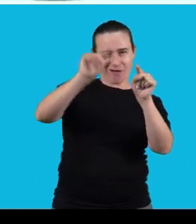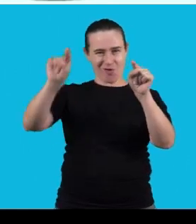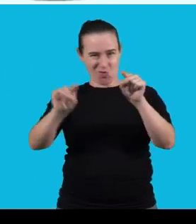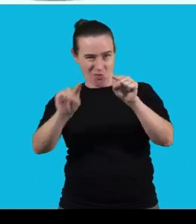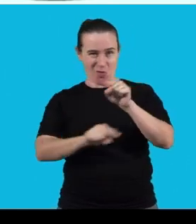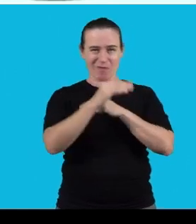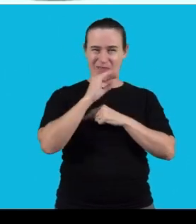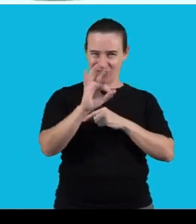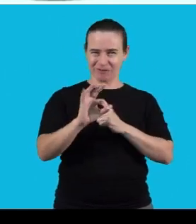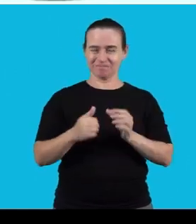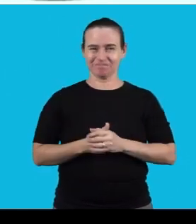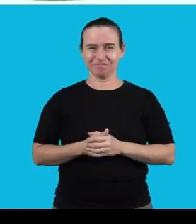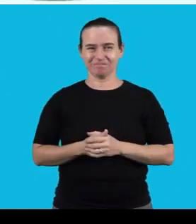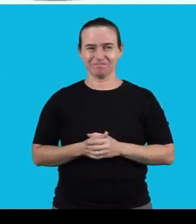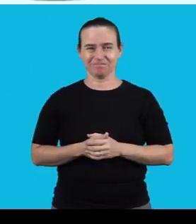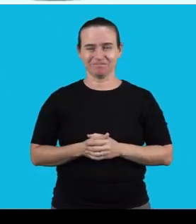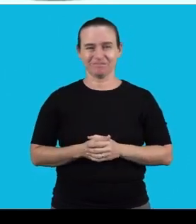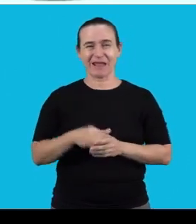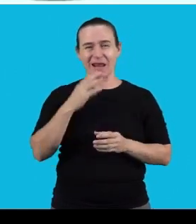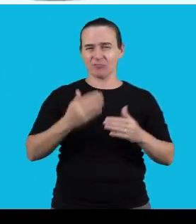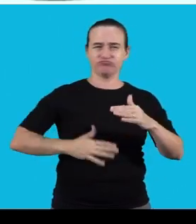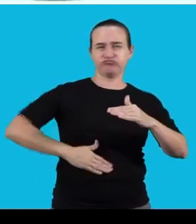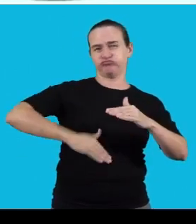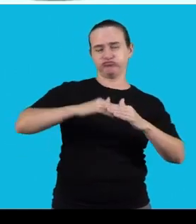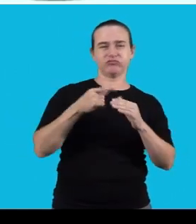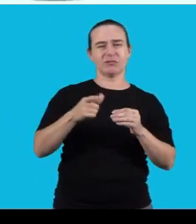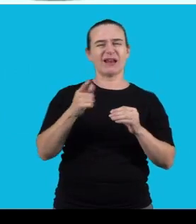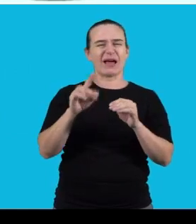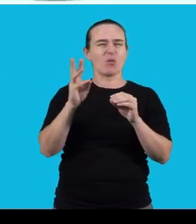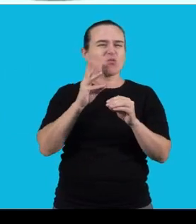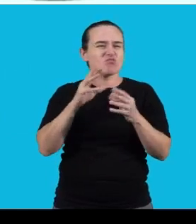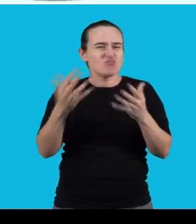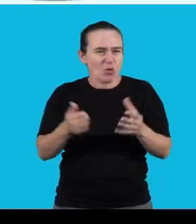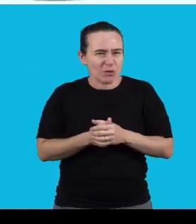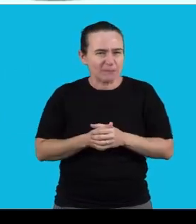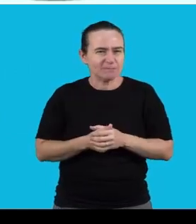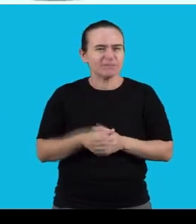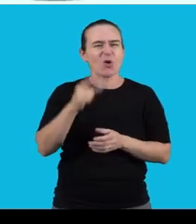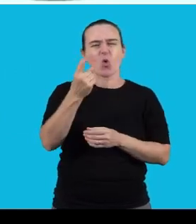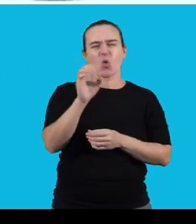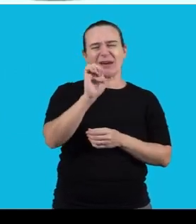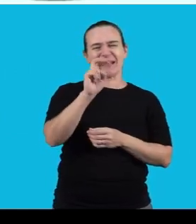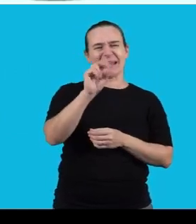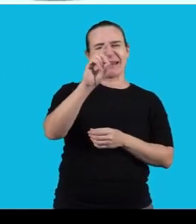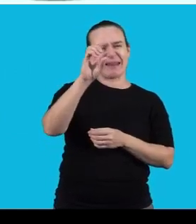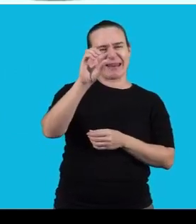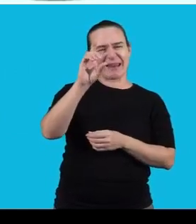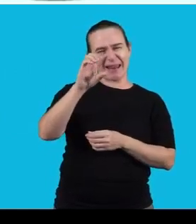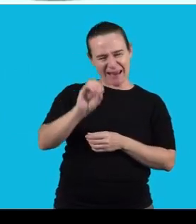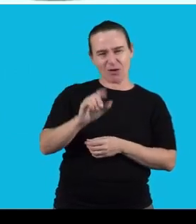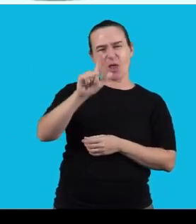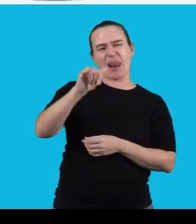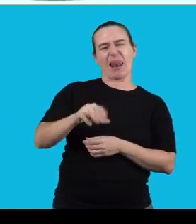1, 2, and 3. And they are filled with liquid, which is called the endolymph. And they contain